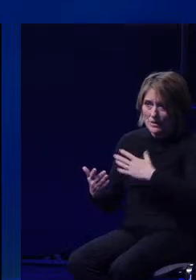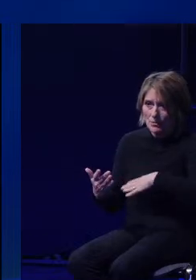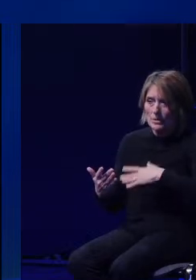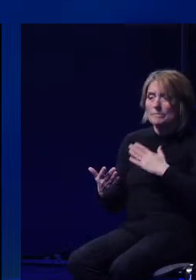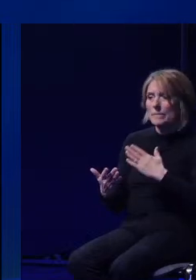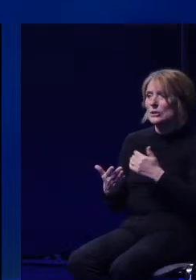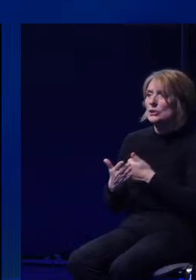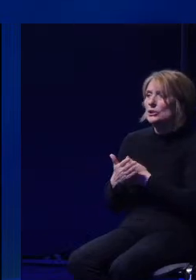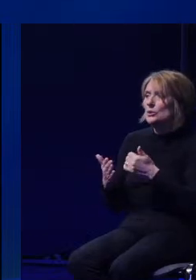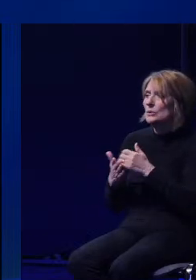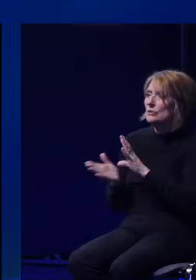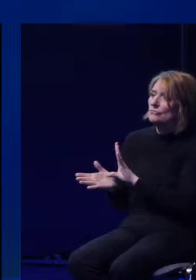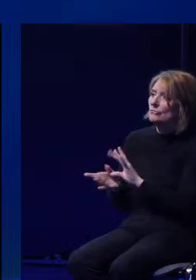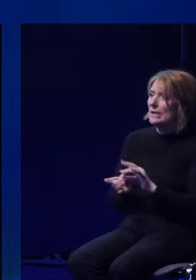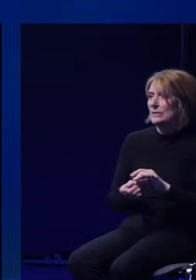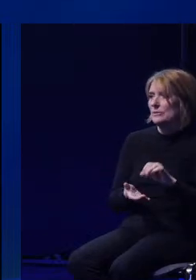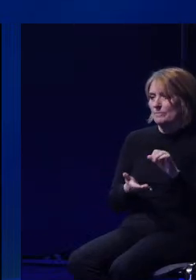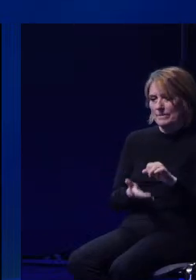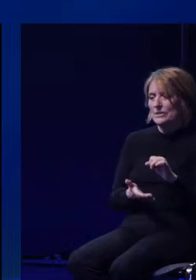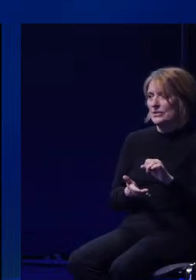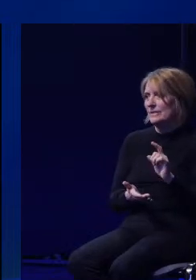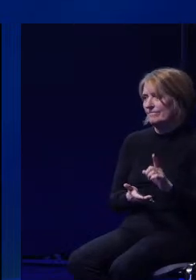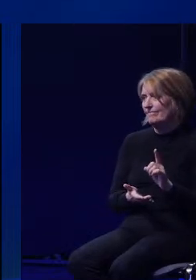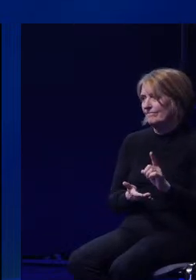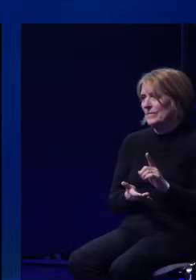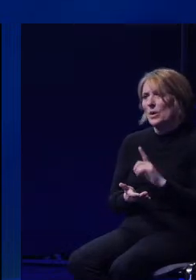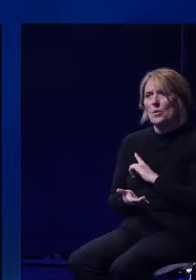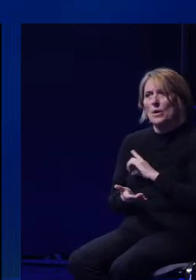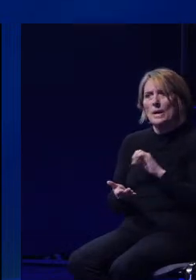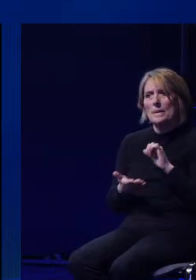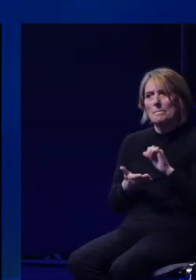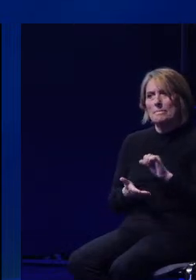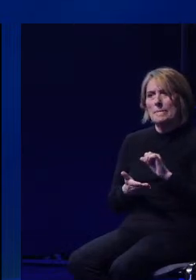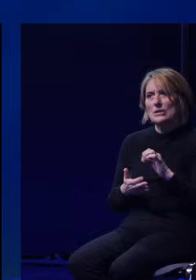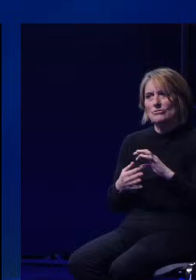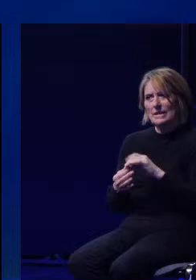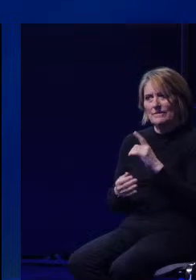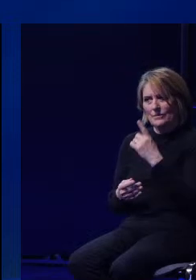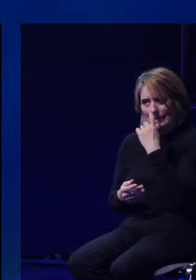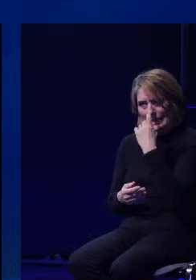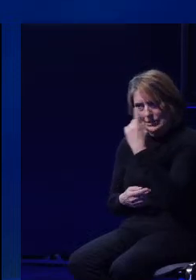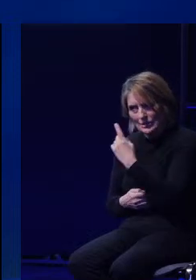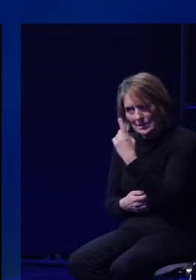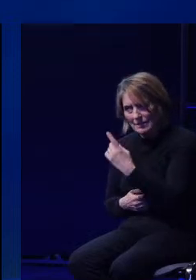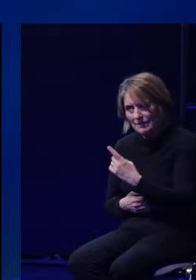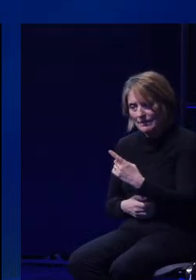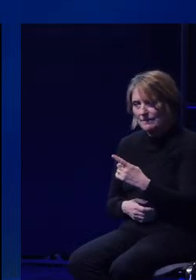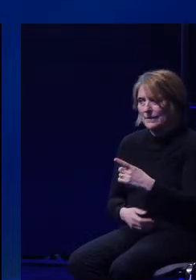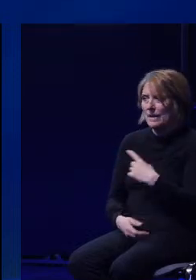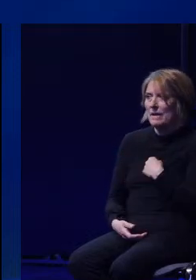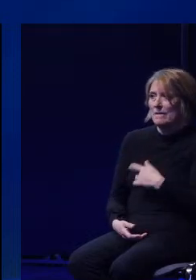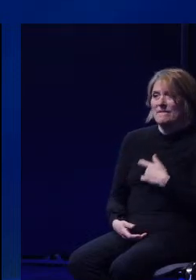related. As a professional, right? So why is it budget related if you can use it yourself? I think the honest answer is that